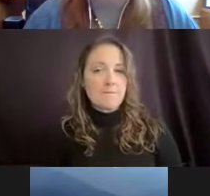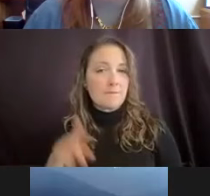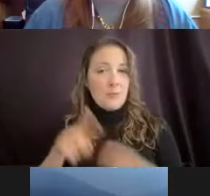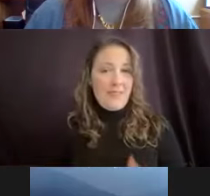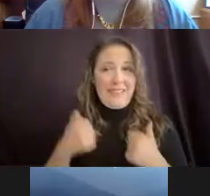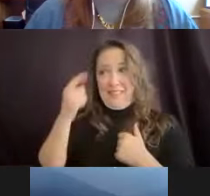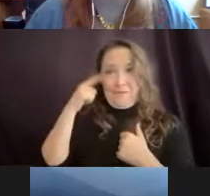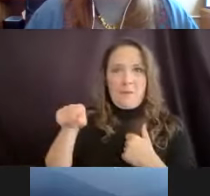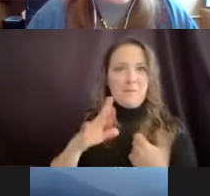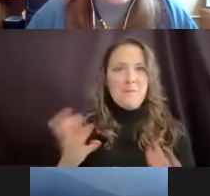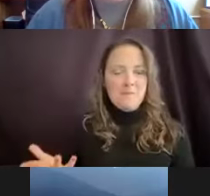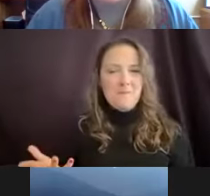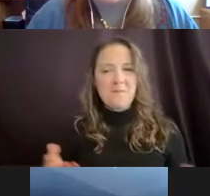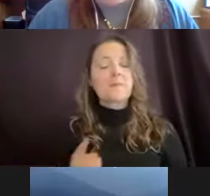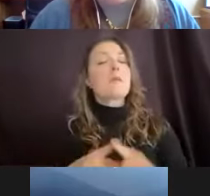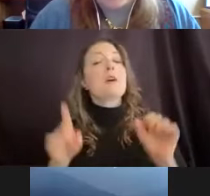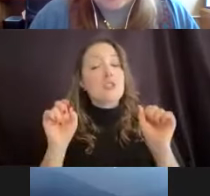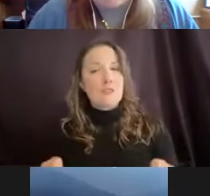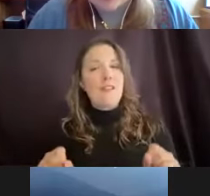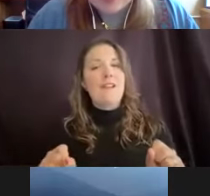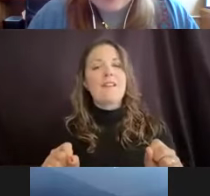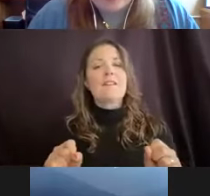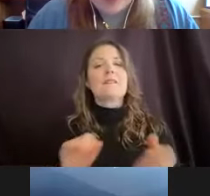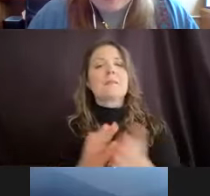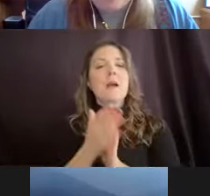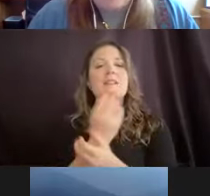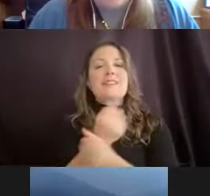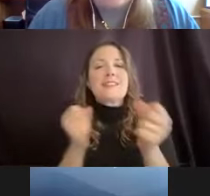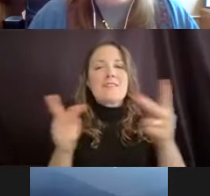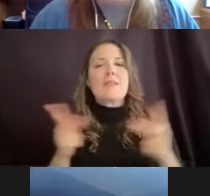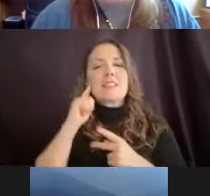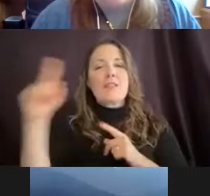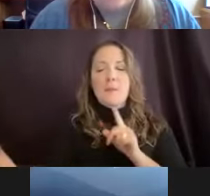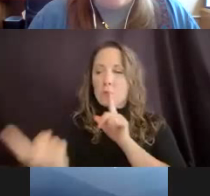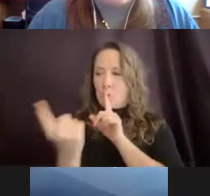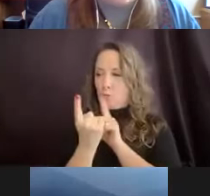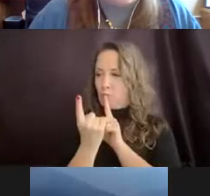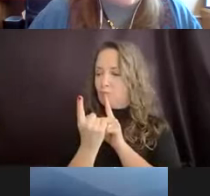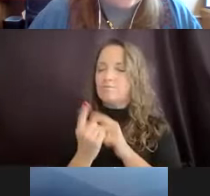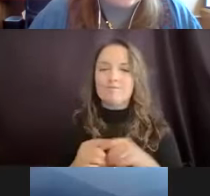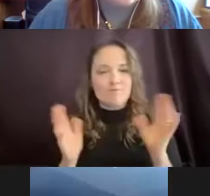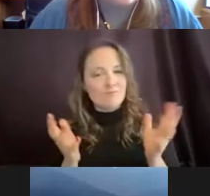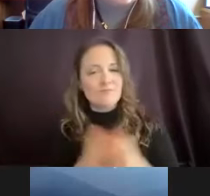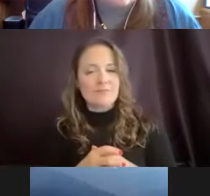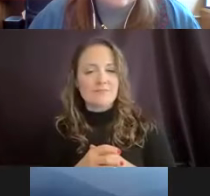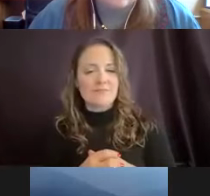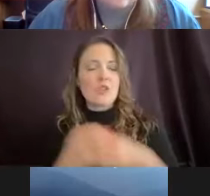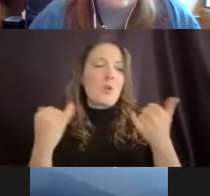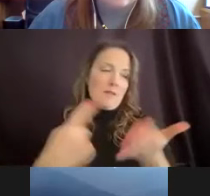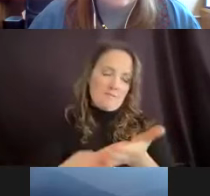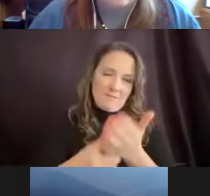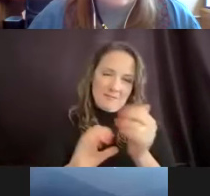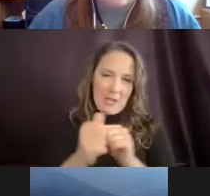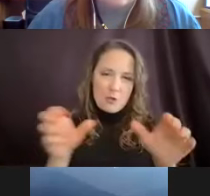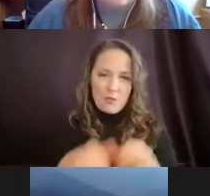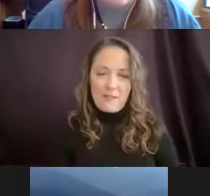lives, but you can be a safe landing place for them. So we're going to talk about how to do